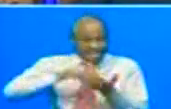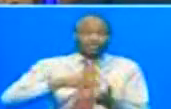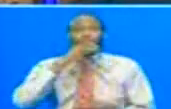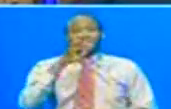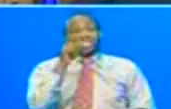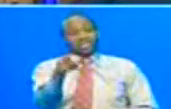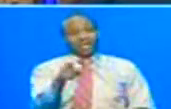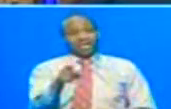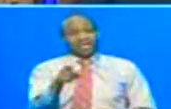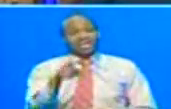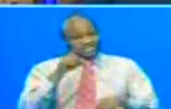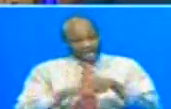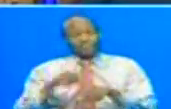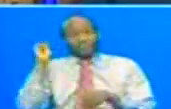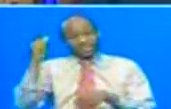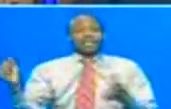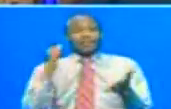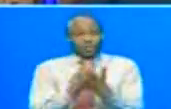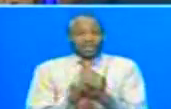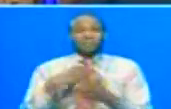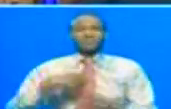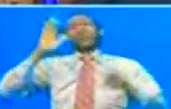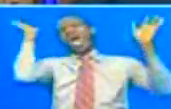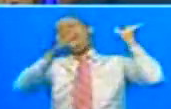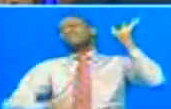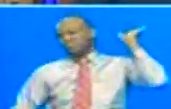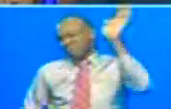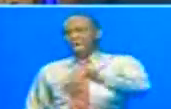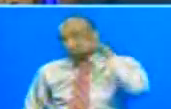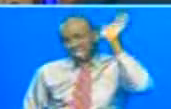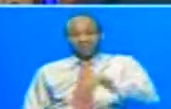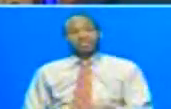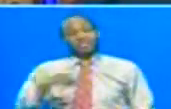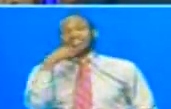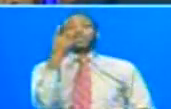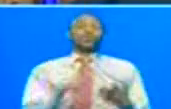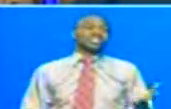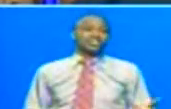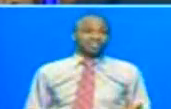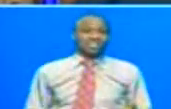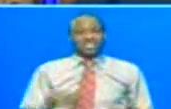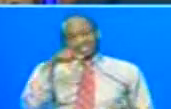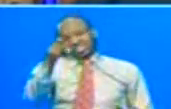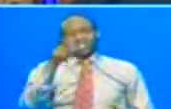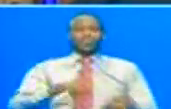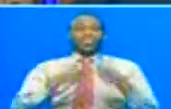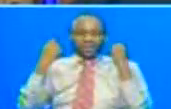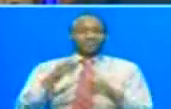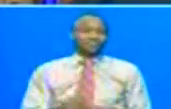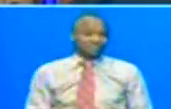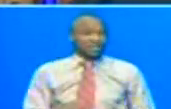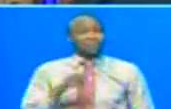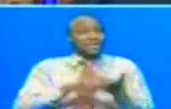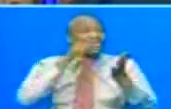Just because she has been appointed by the president, she's booed. And she's called a traitor. So